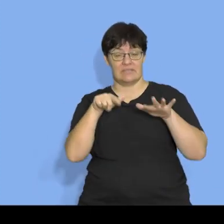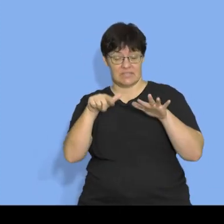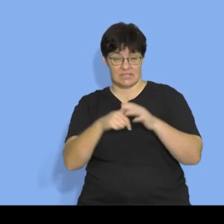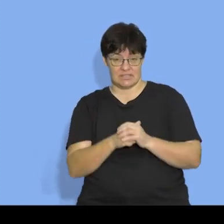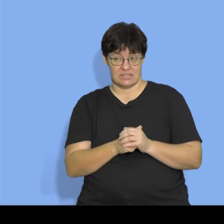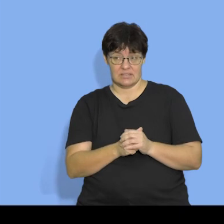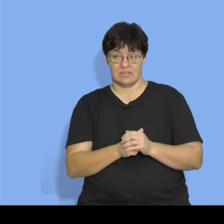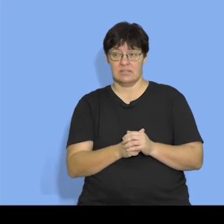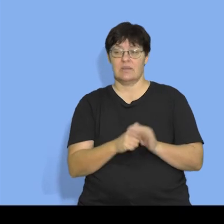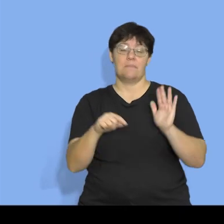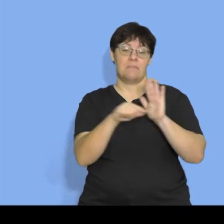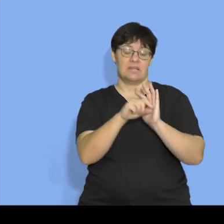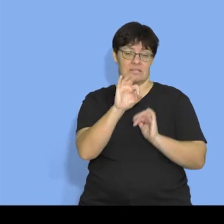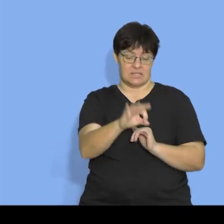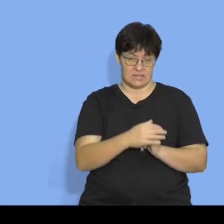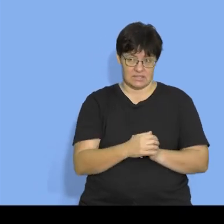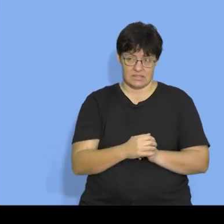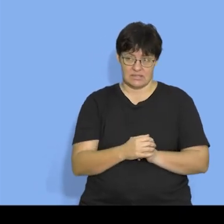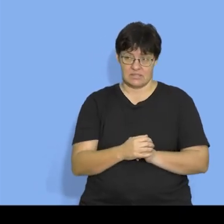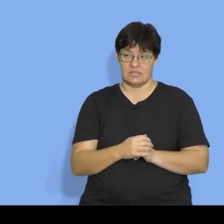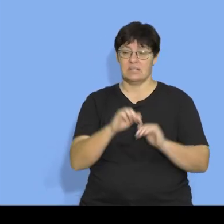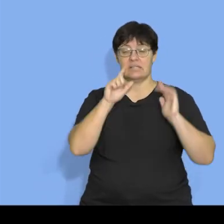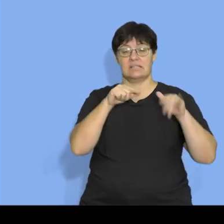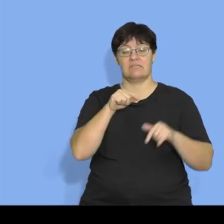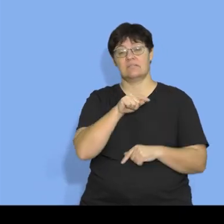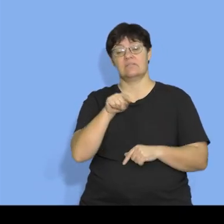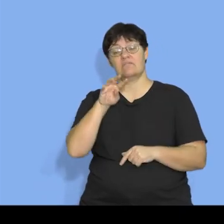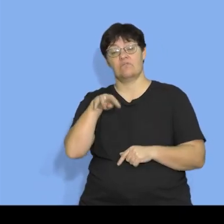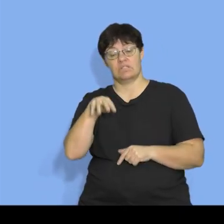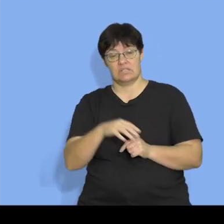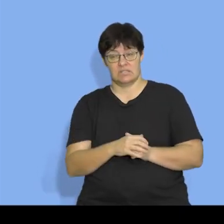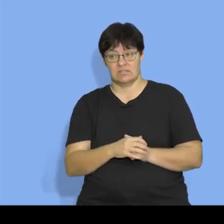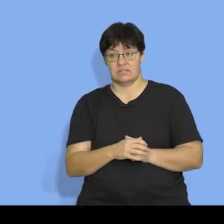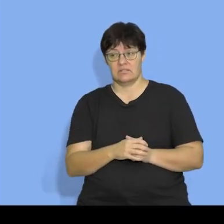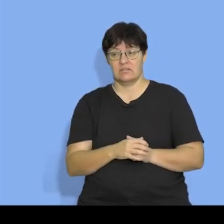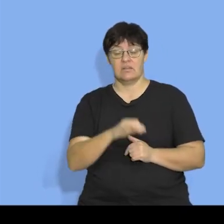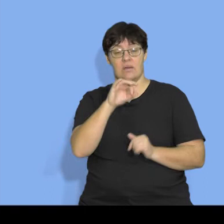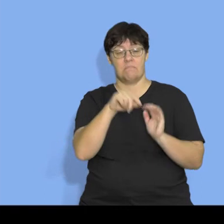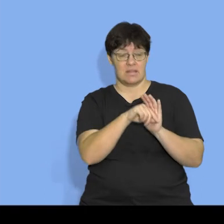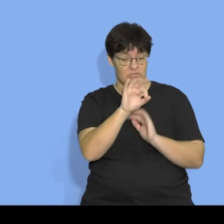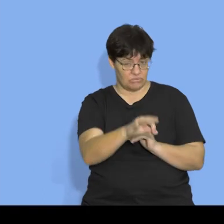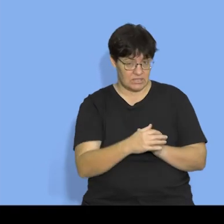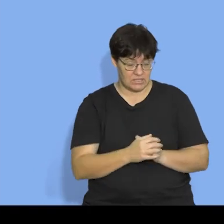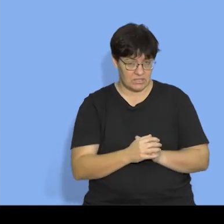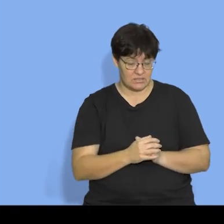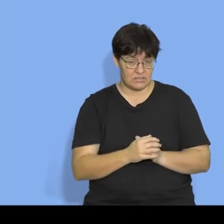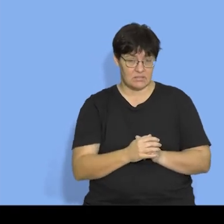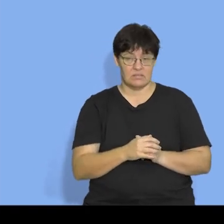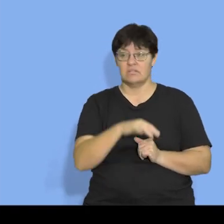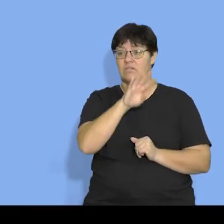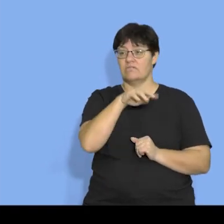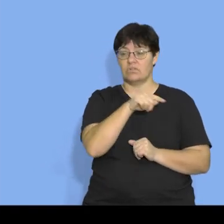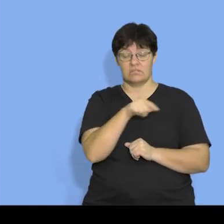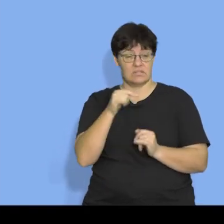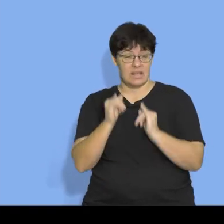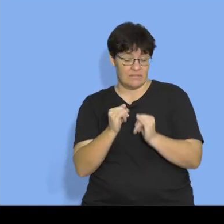I had to minus 3. 17 to 14, we took 3 away again.